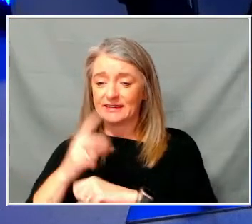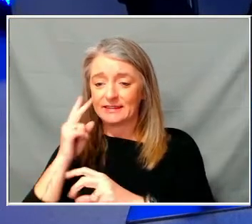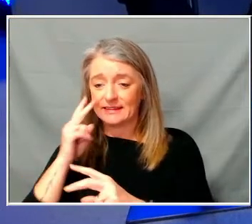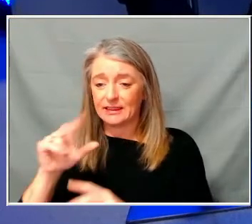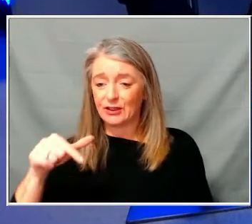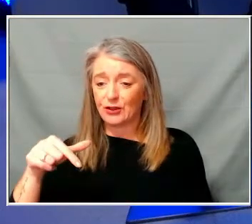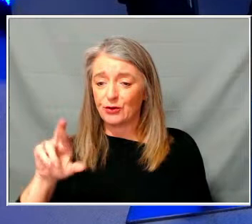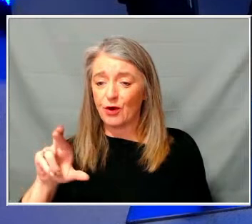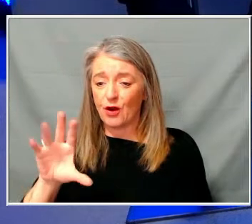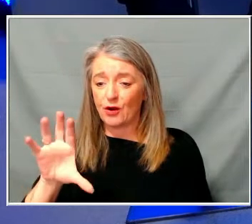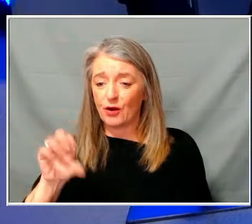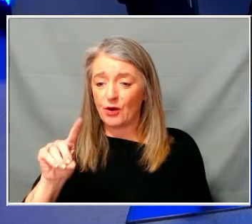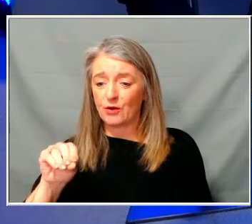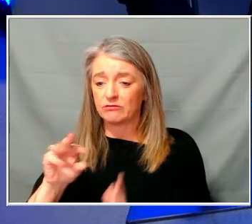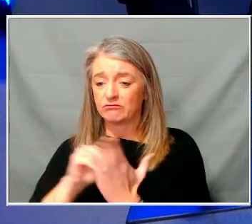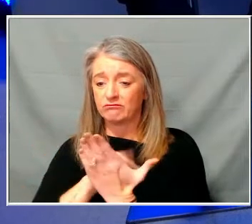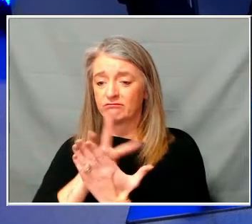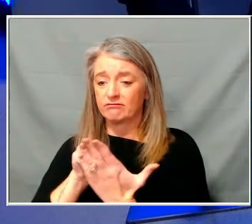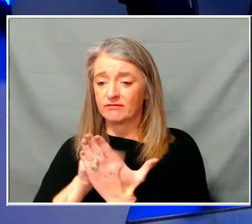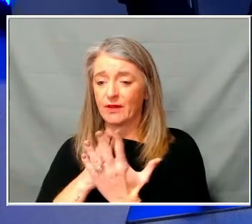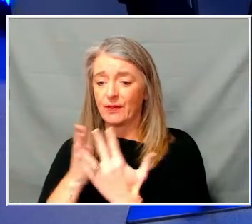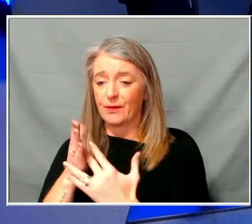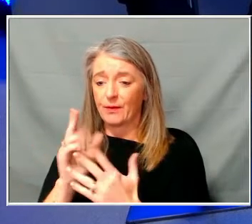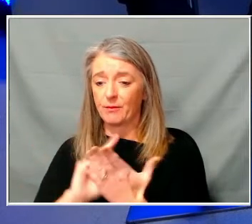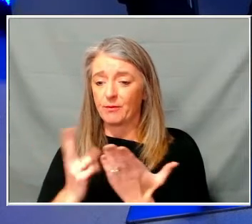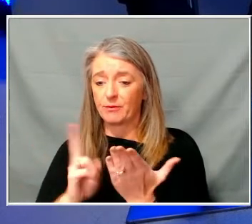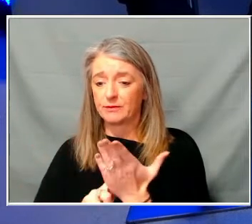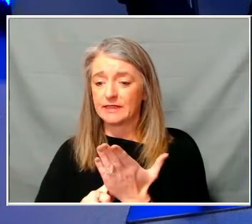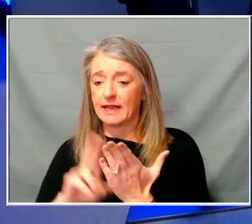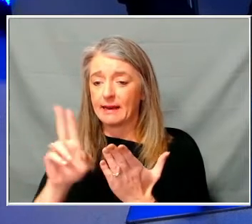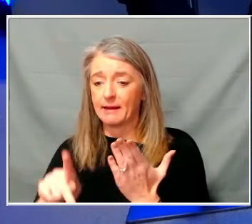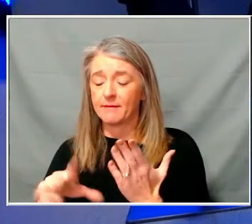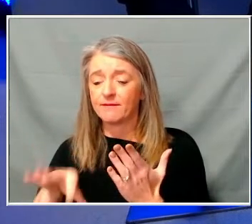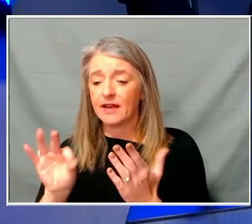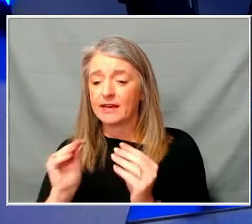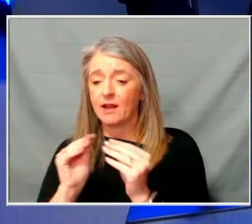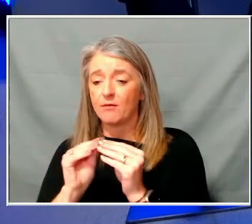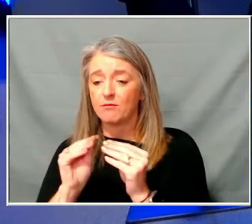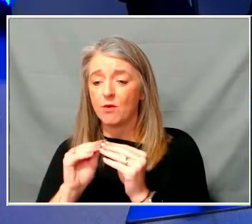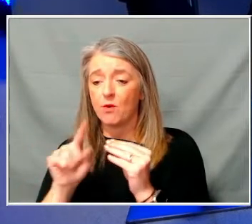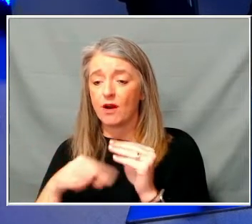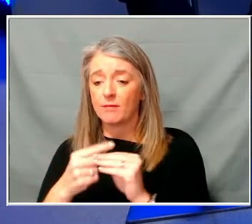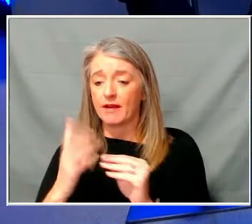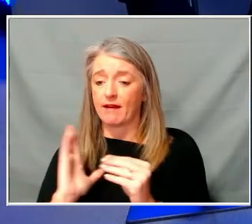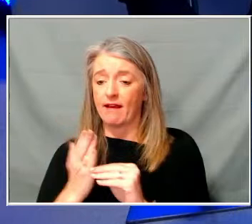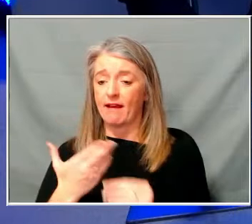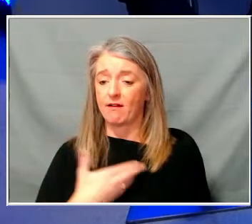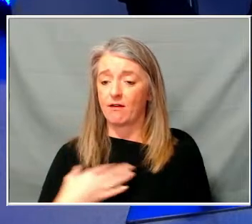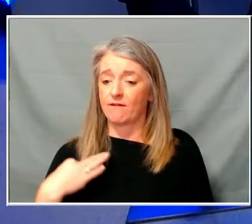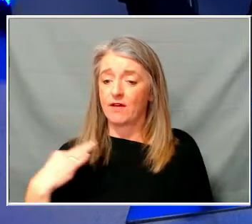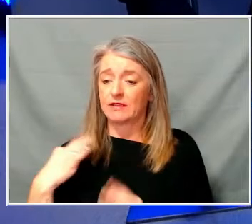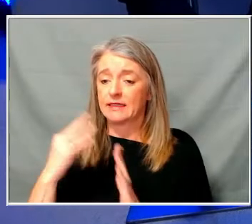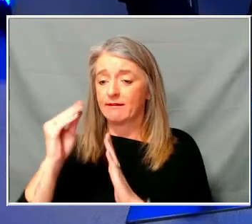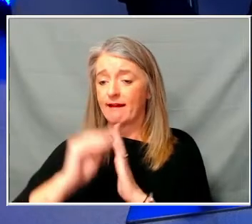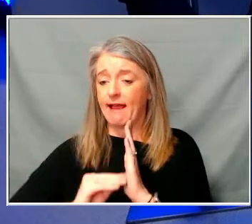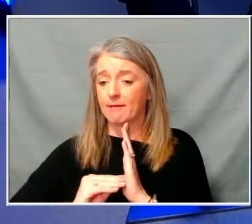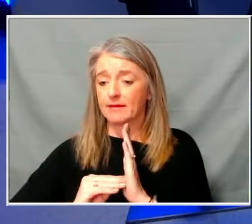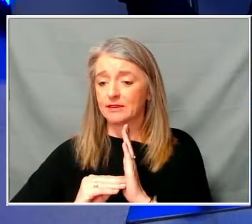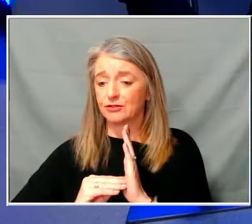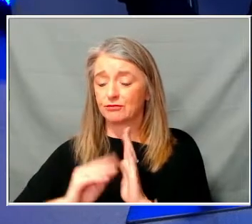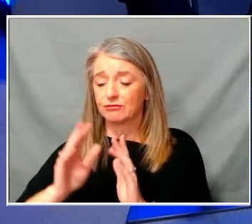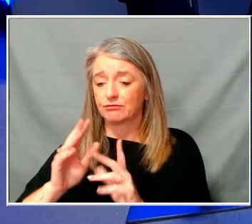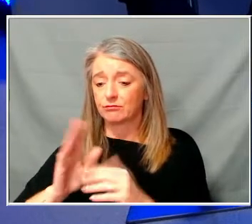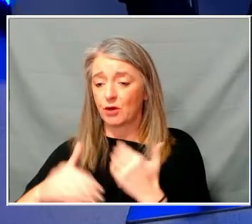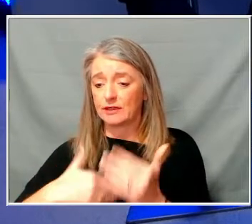on your screen throughout our program to sign up or find out more information about our volunteer application process. Before we get to Dr. Hawkinson,